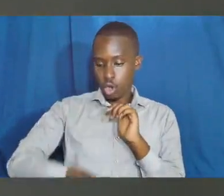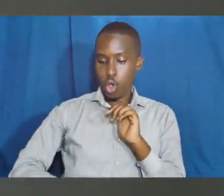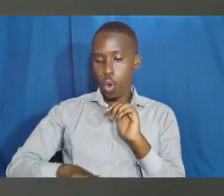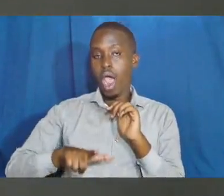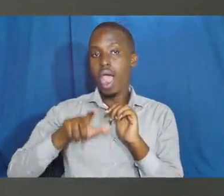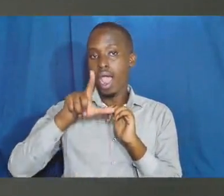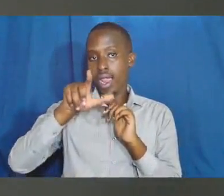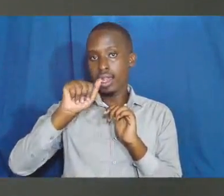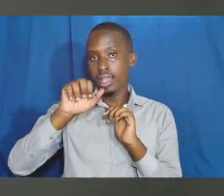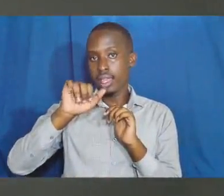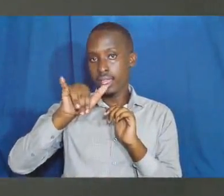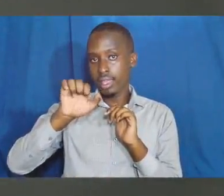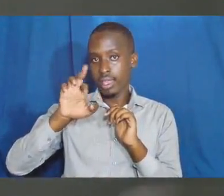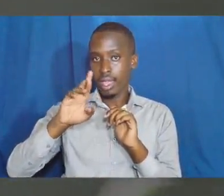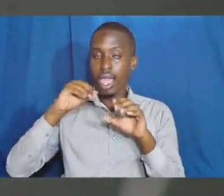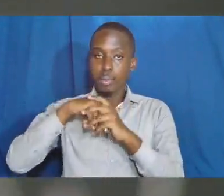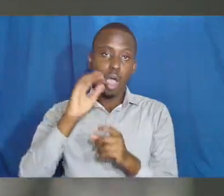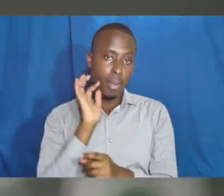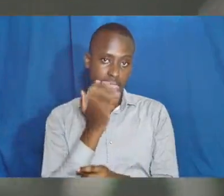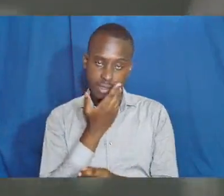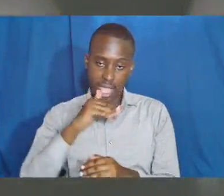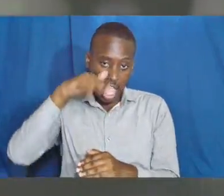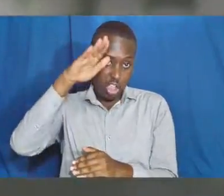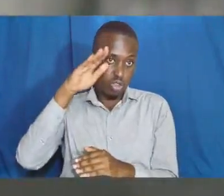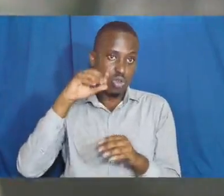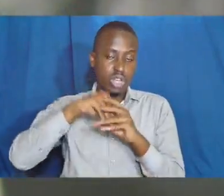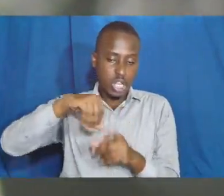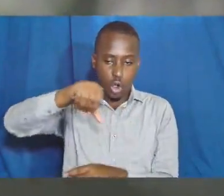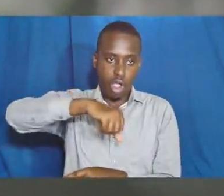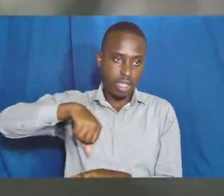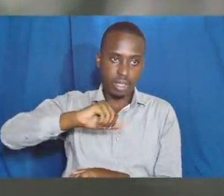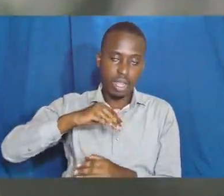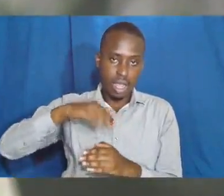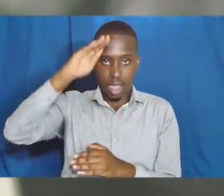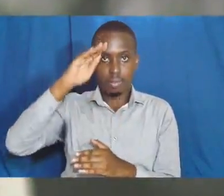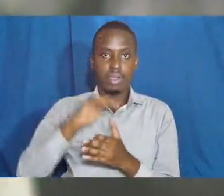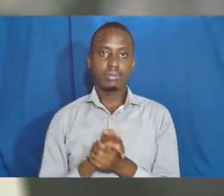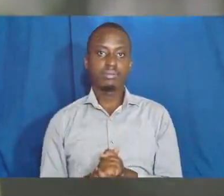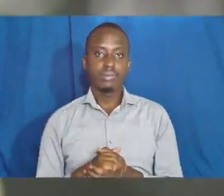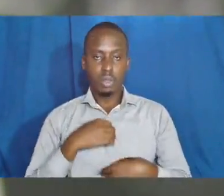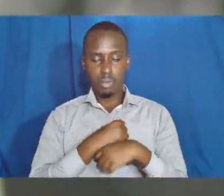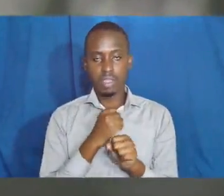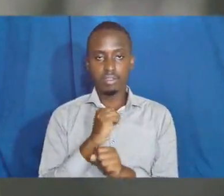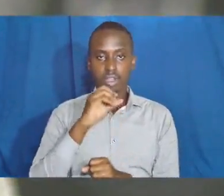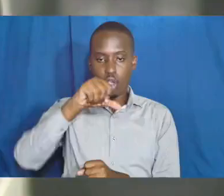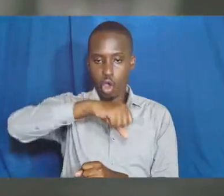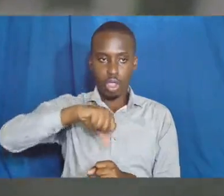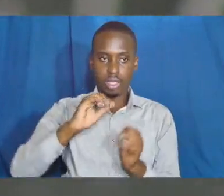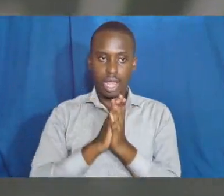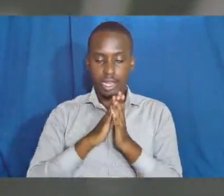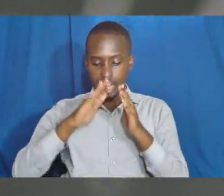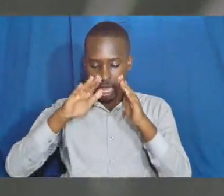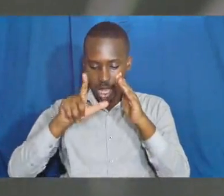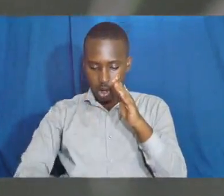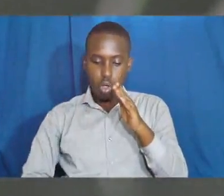the water, and this is the oil. So this one, the upper layer makes the oil, and the lower